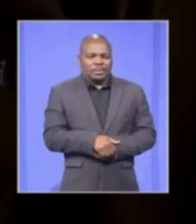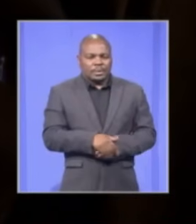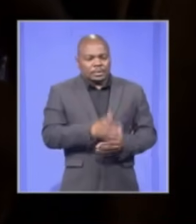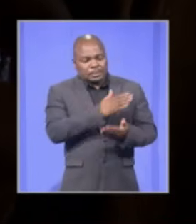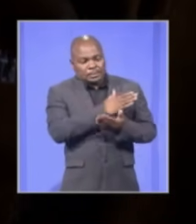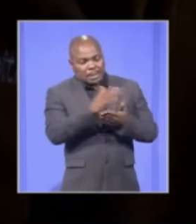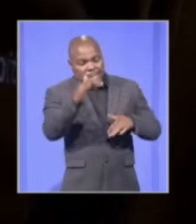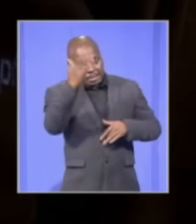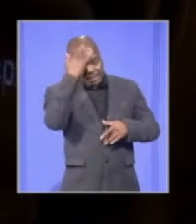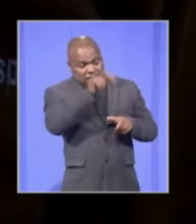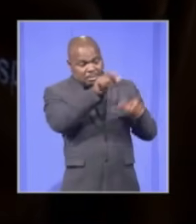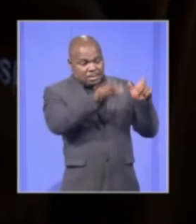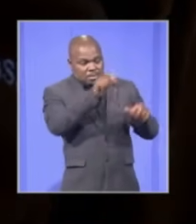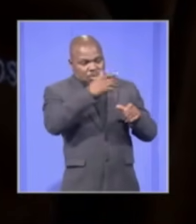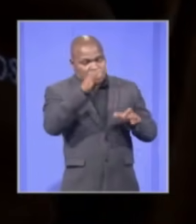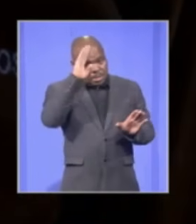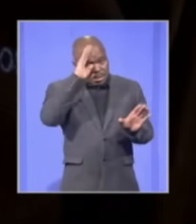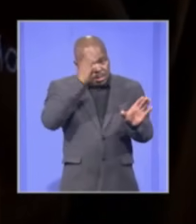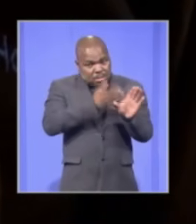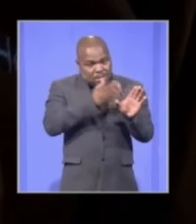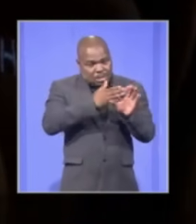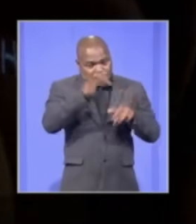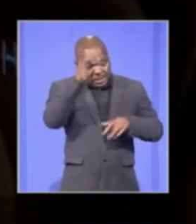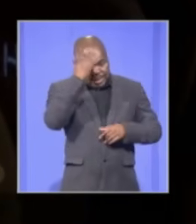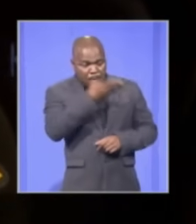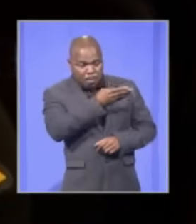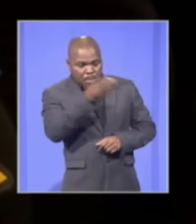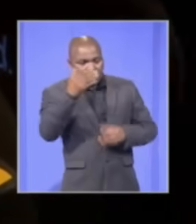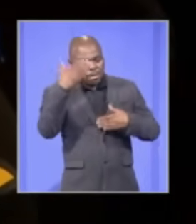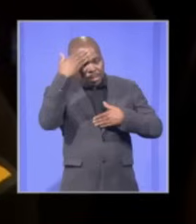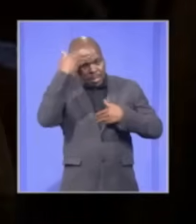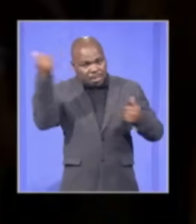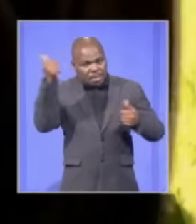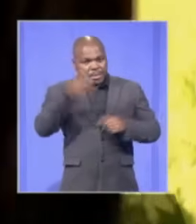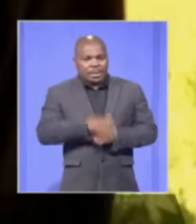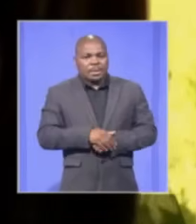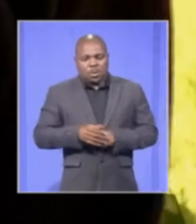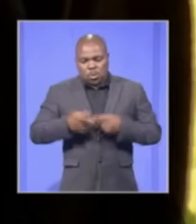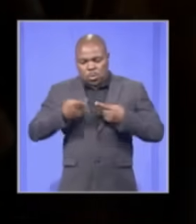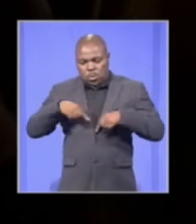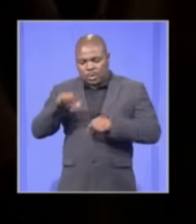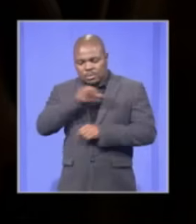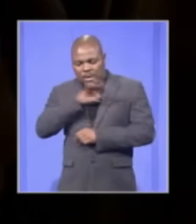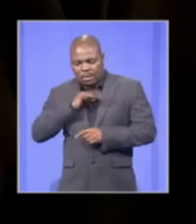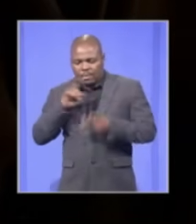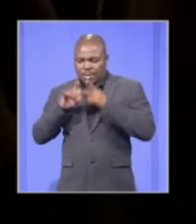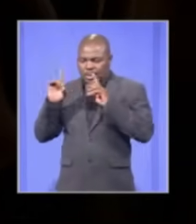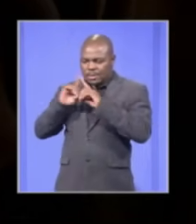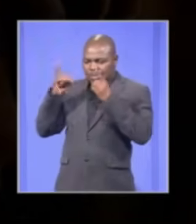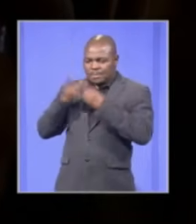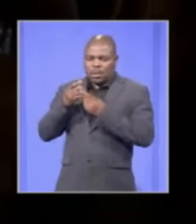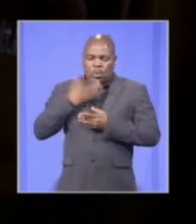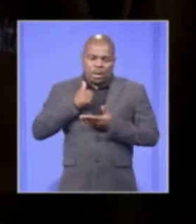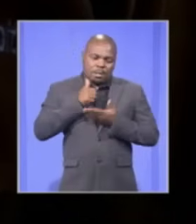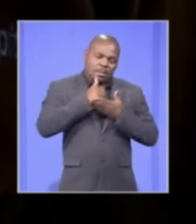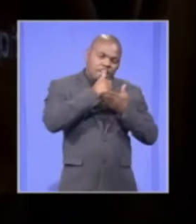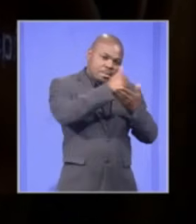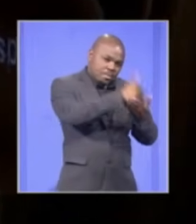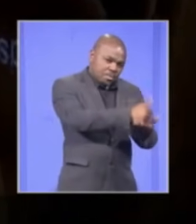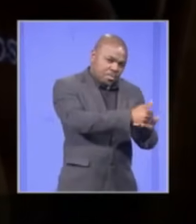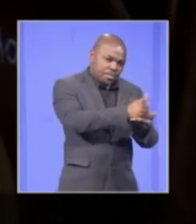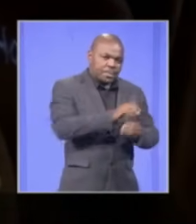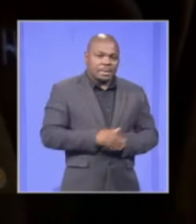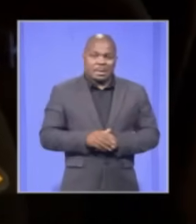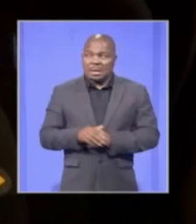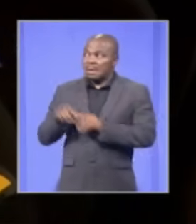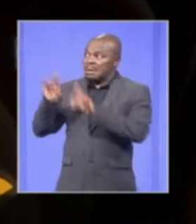bobolang ka bolwetse ba tlhaloganyo ba ikagile mo go rona re le basebetsi le lefapha gore ka ba thusa. Fa lefapha